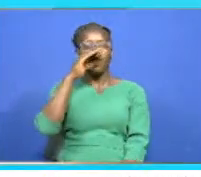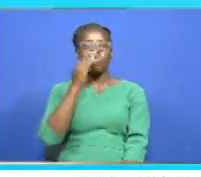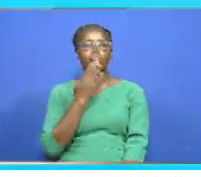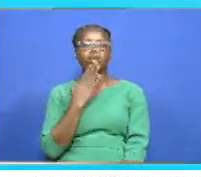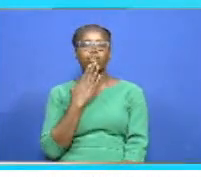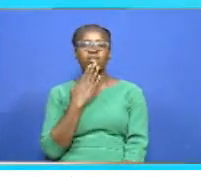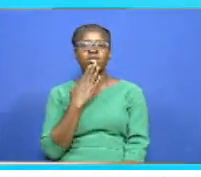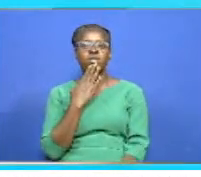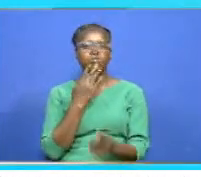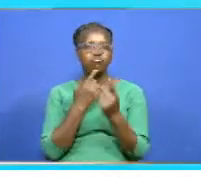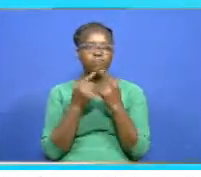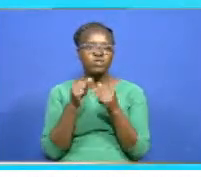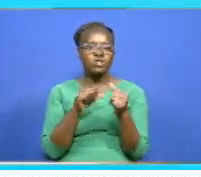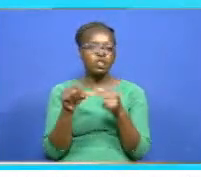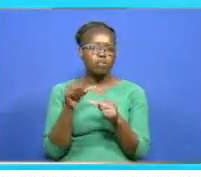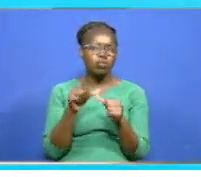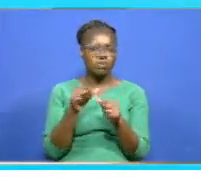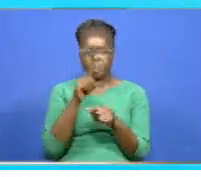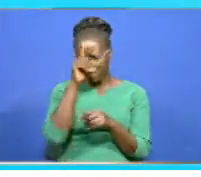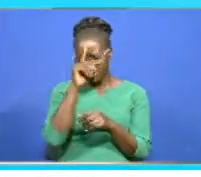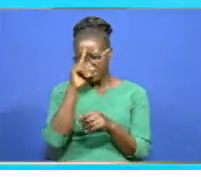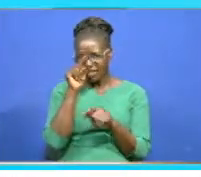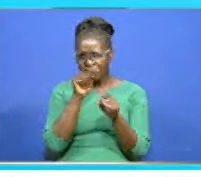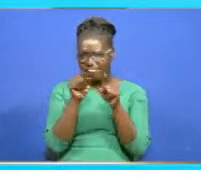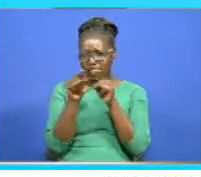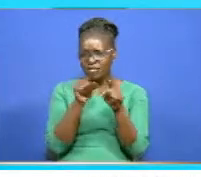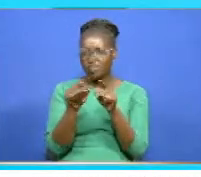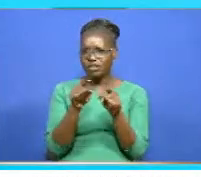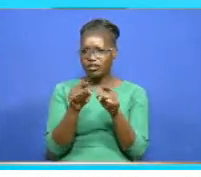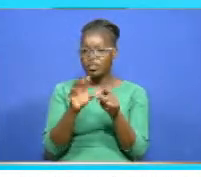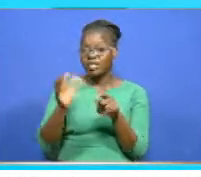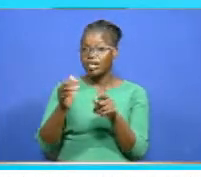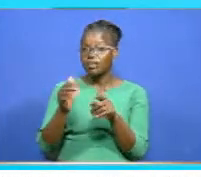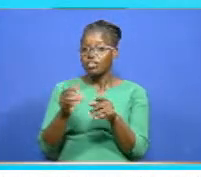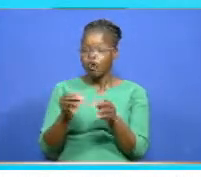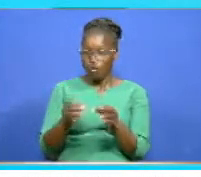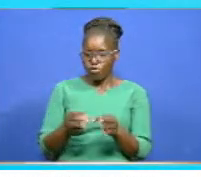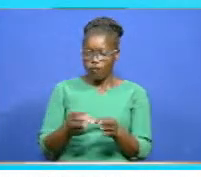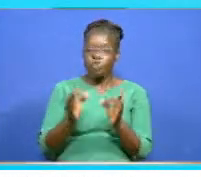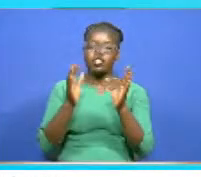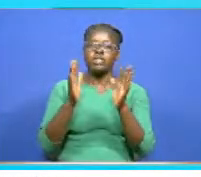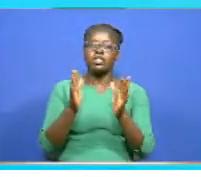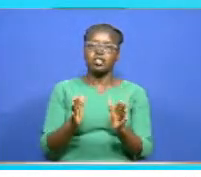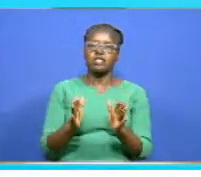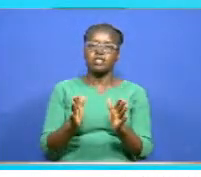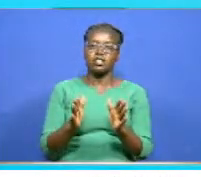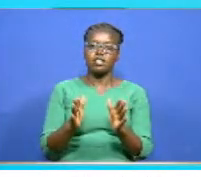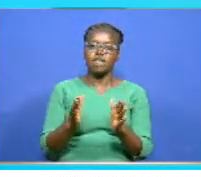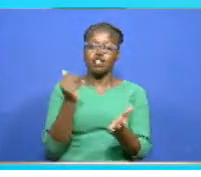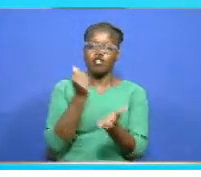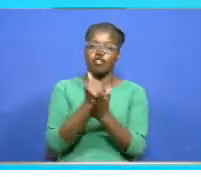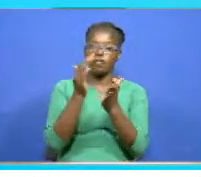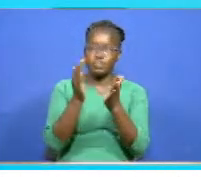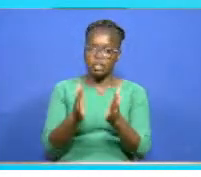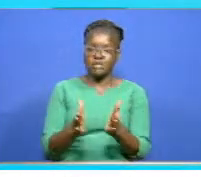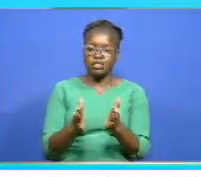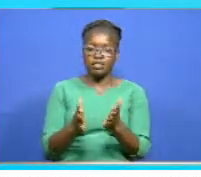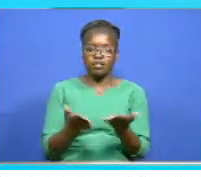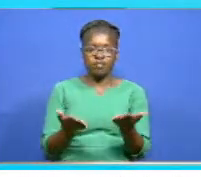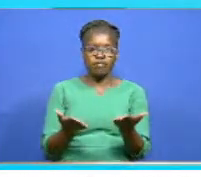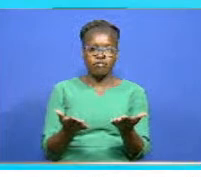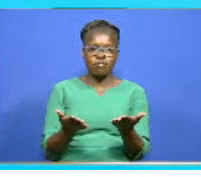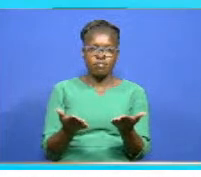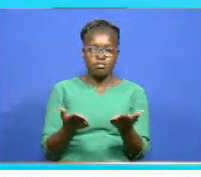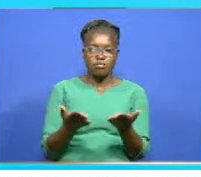did talk about quite some serious allegations, talking about county officials, even mentioned the governor of Kakamega being